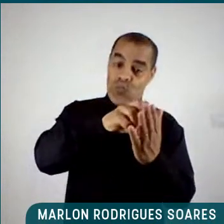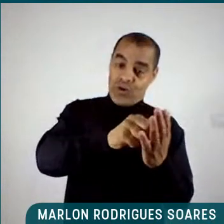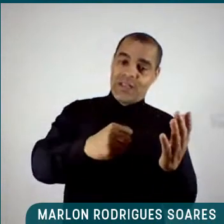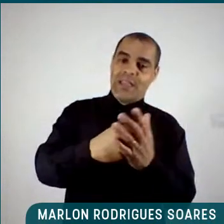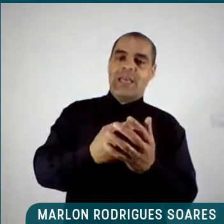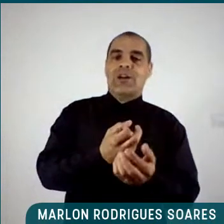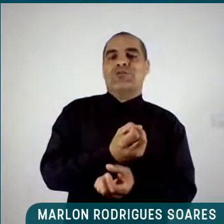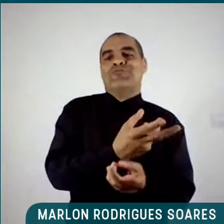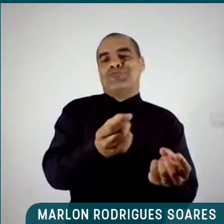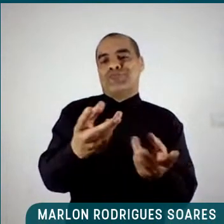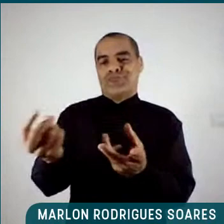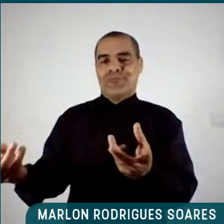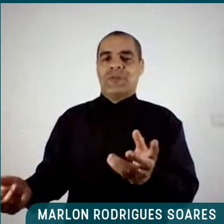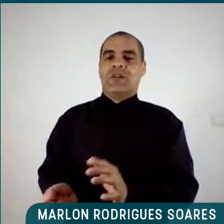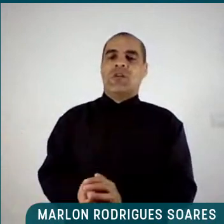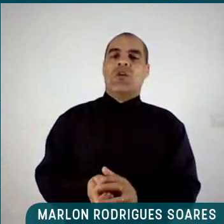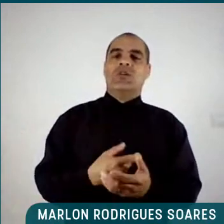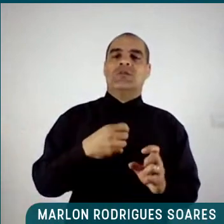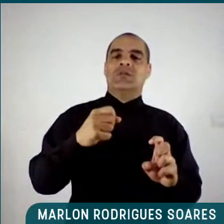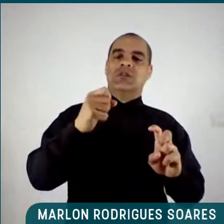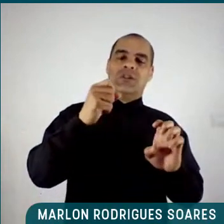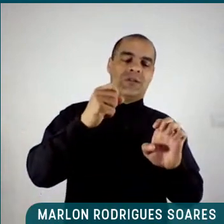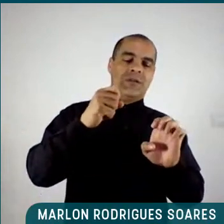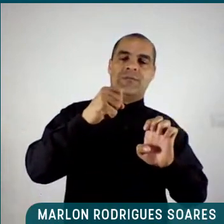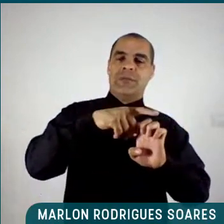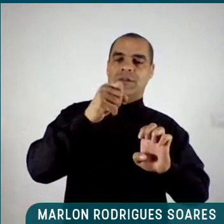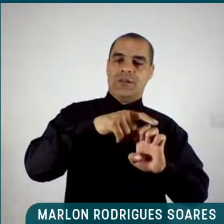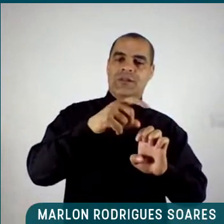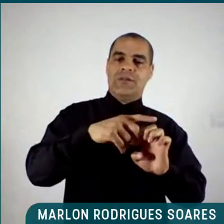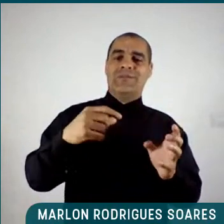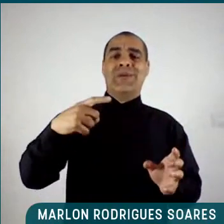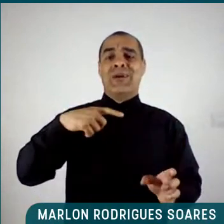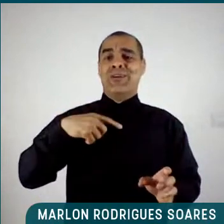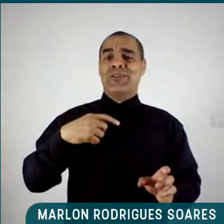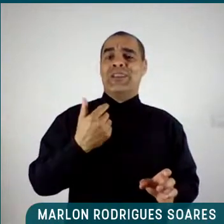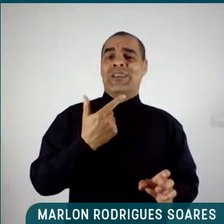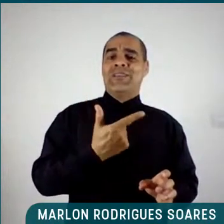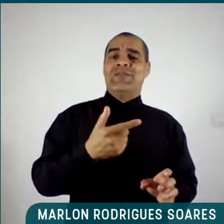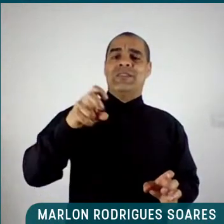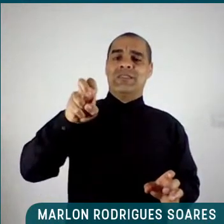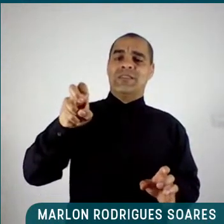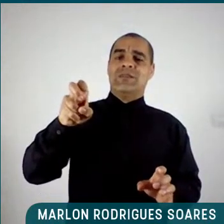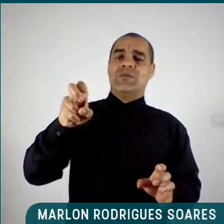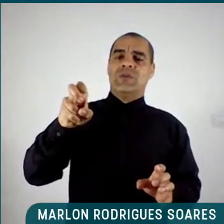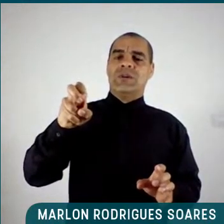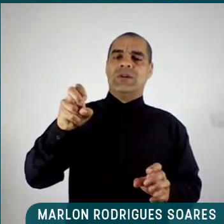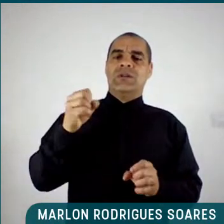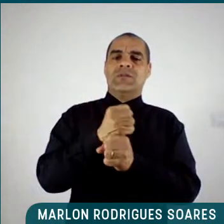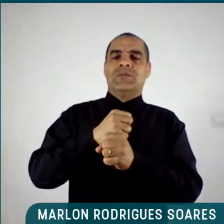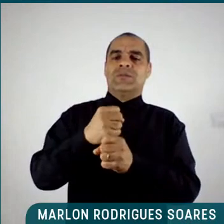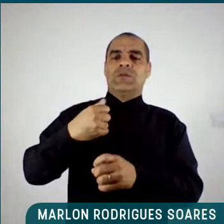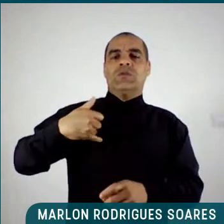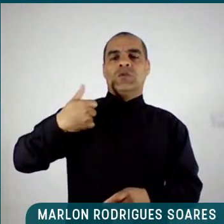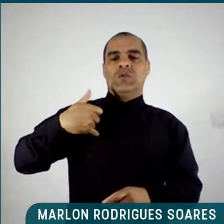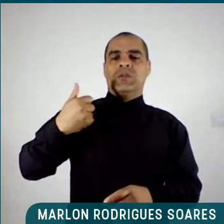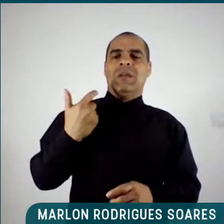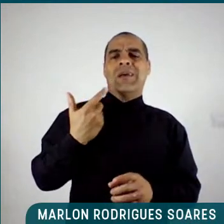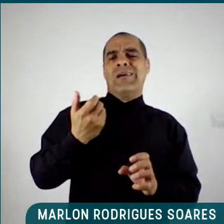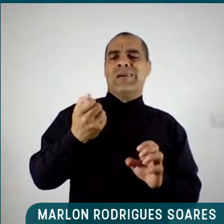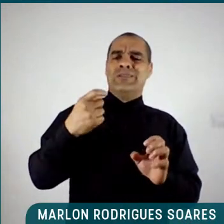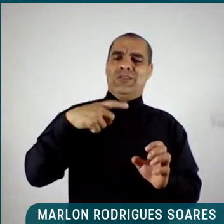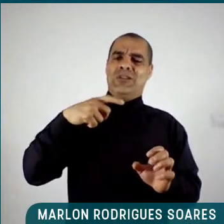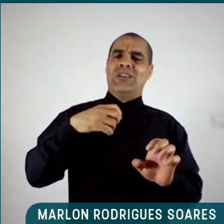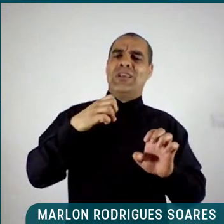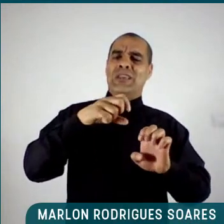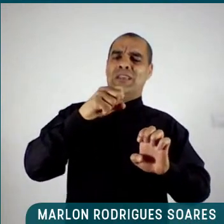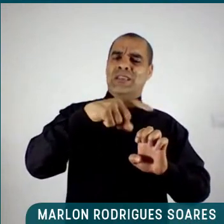about aumentar esse the negócio situation daqui of 5 ou women. 25 I think anos. that there is the Vão ser daqui structural 15. moment. Então, assim, não é I porque have a hoje company as since I coisas was 15